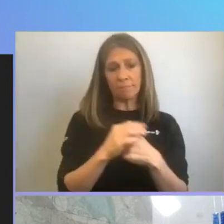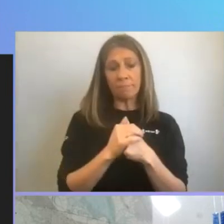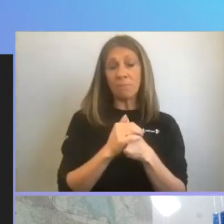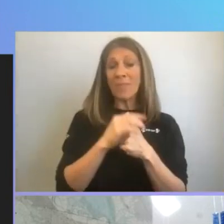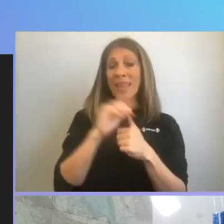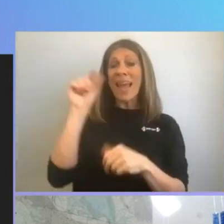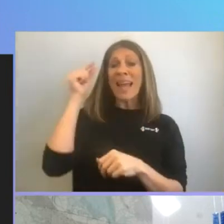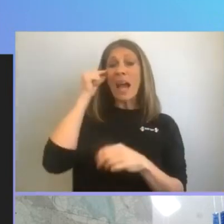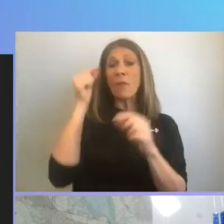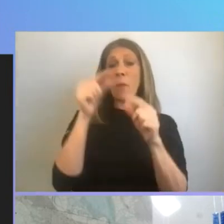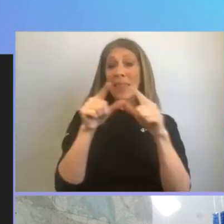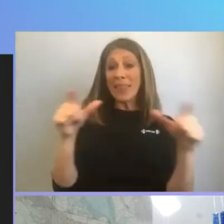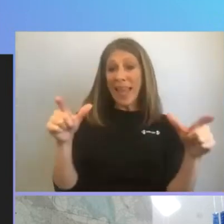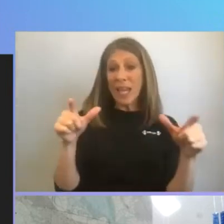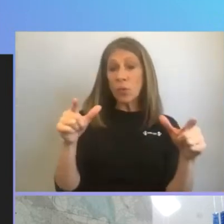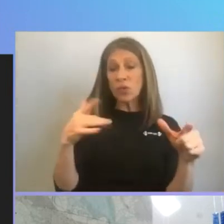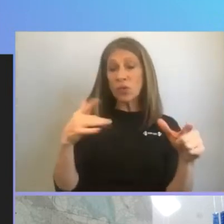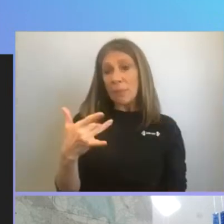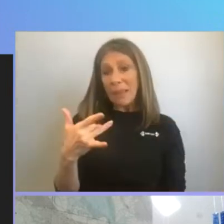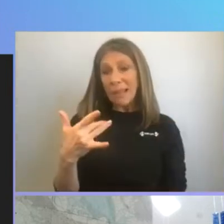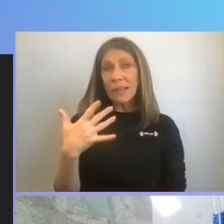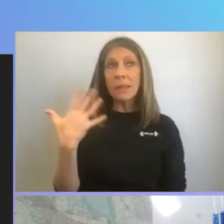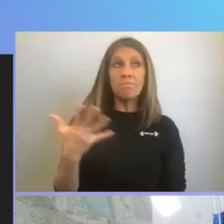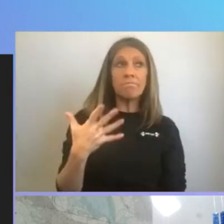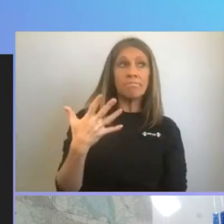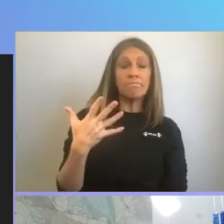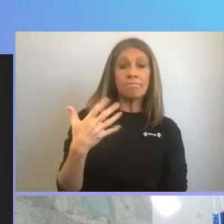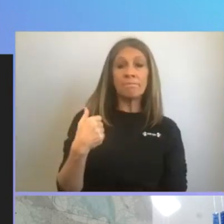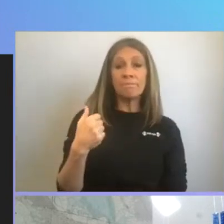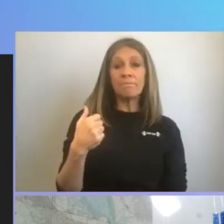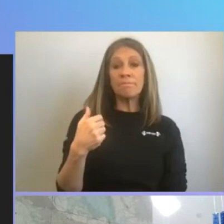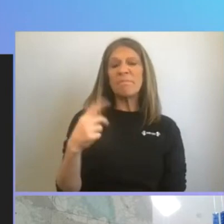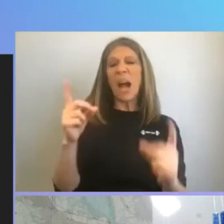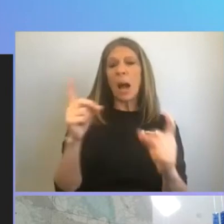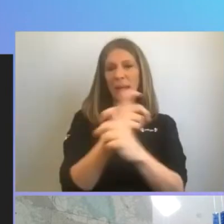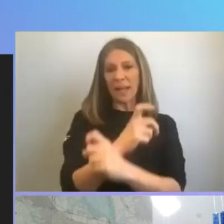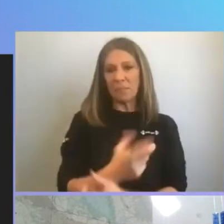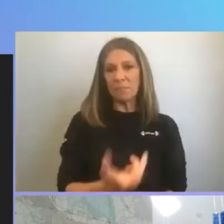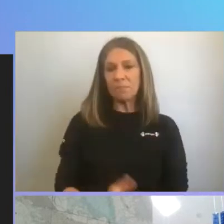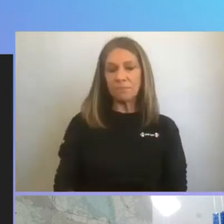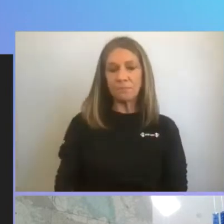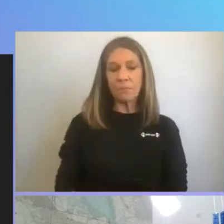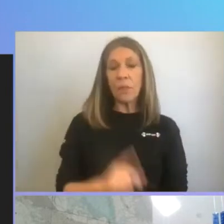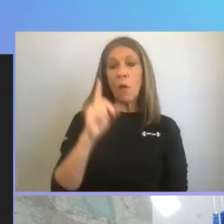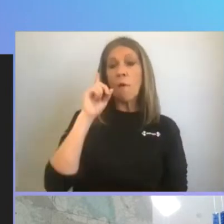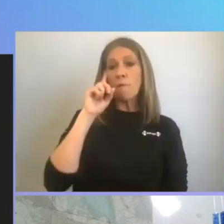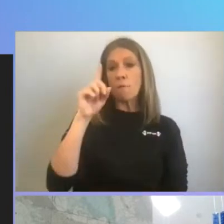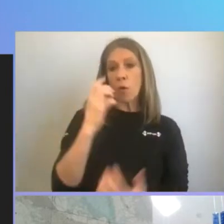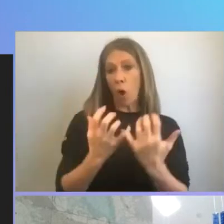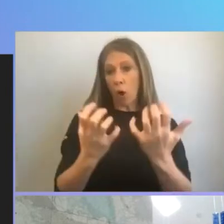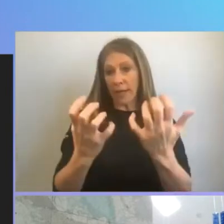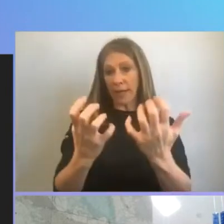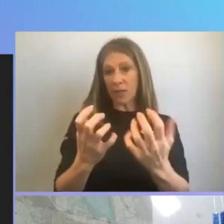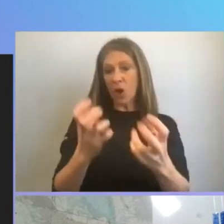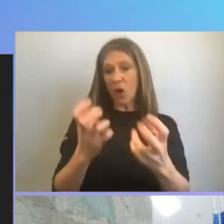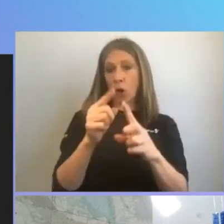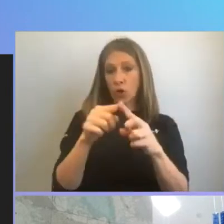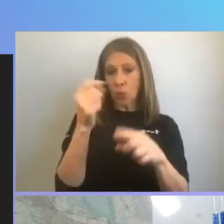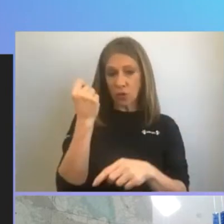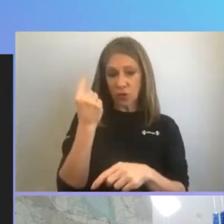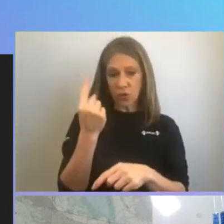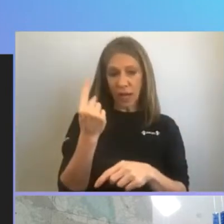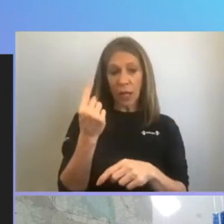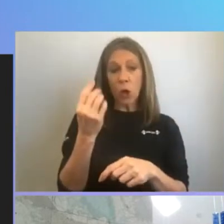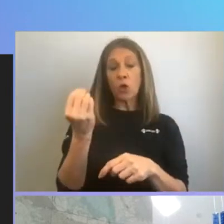Government language tends to be too complicated for the audience and difficult to understand. And